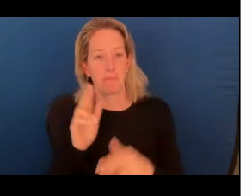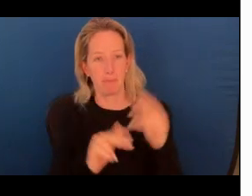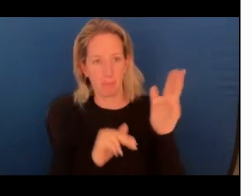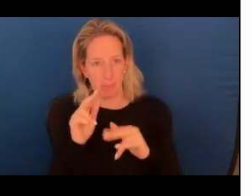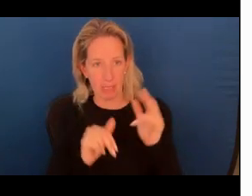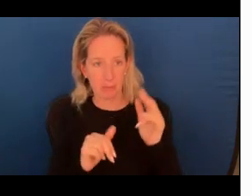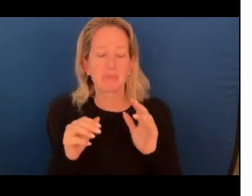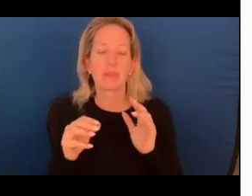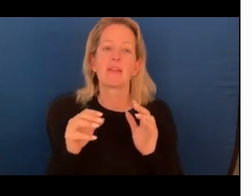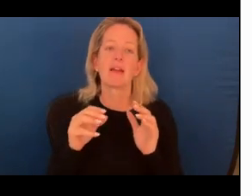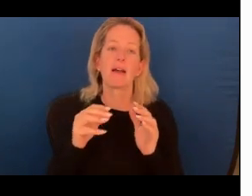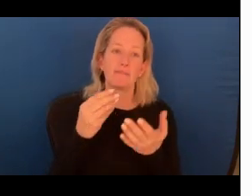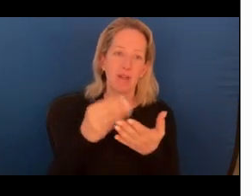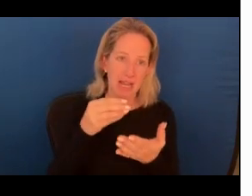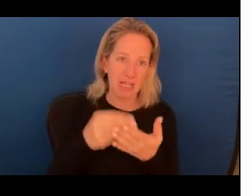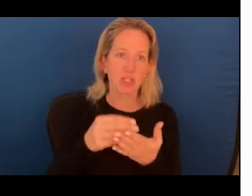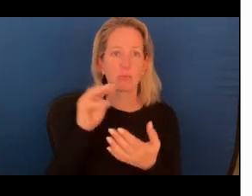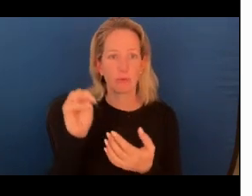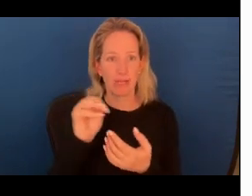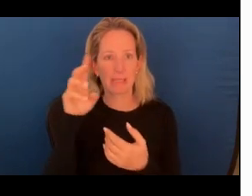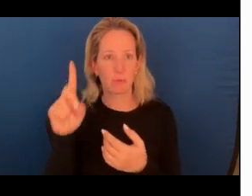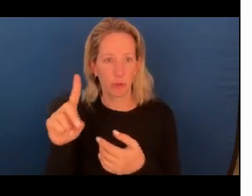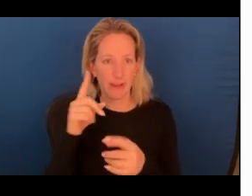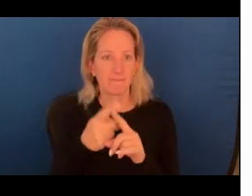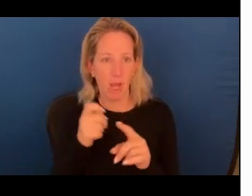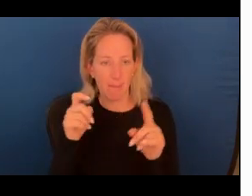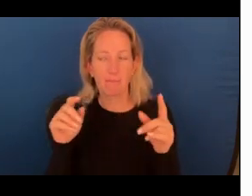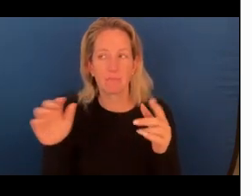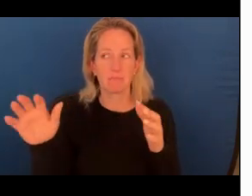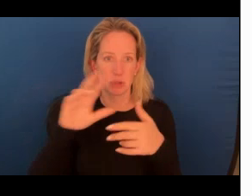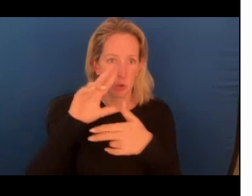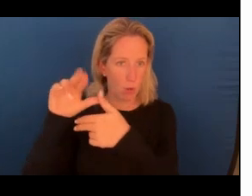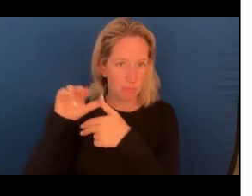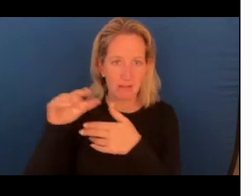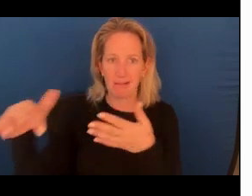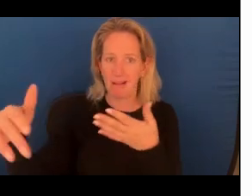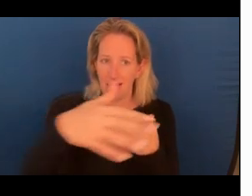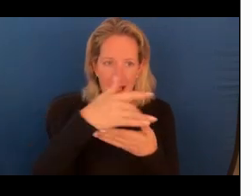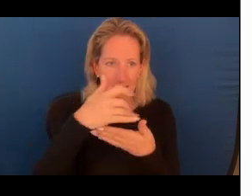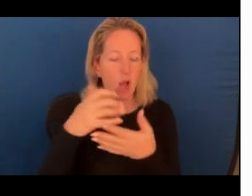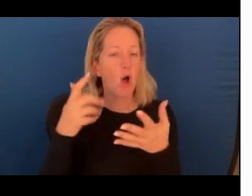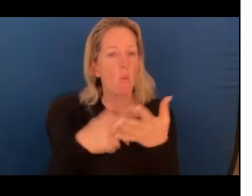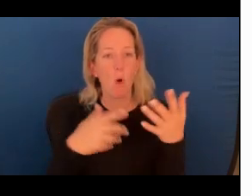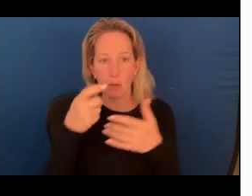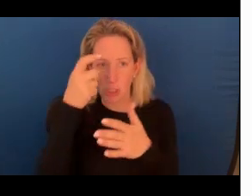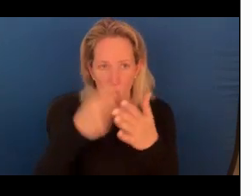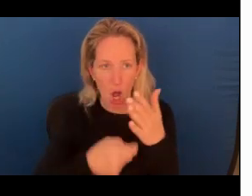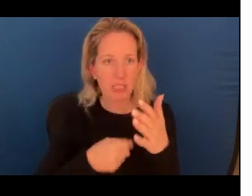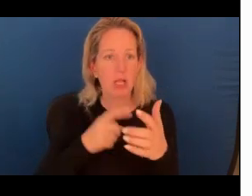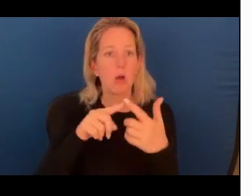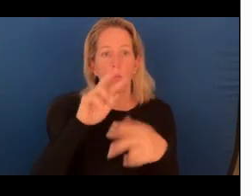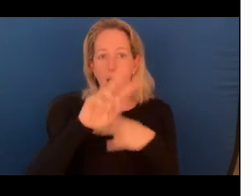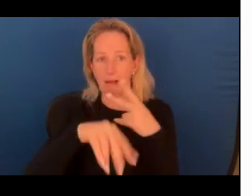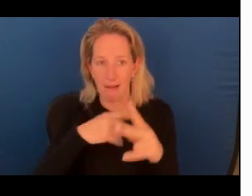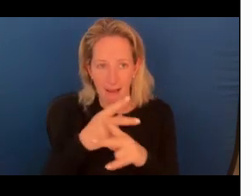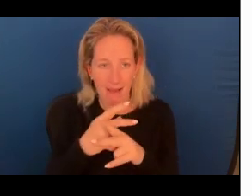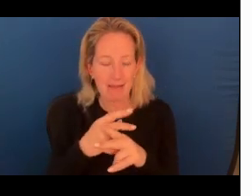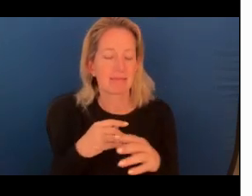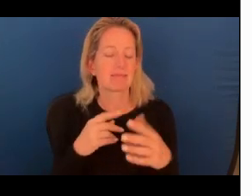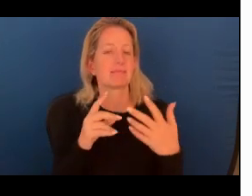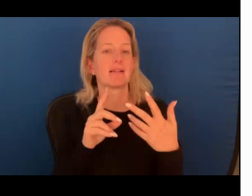past storms, the amount of marine debris that was collected afterwards, what the cost was, what type it was, and